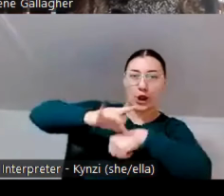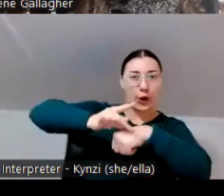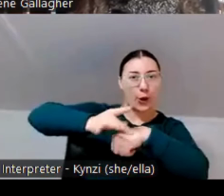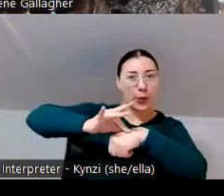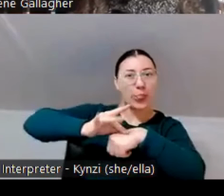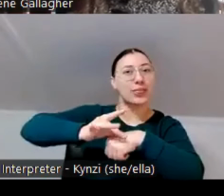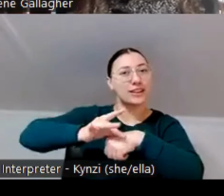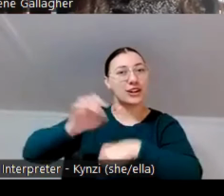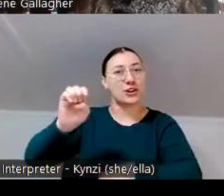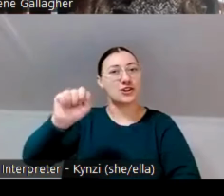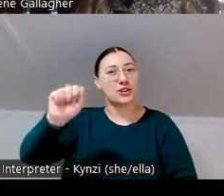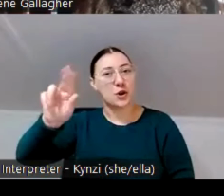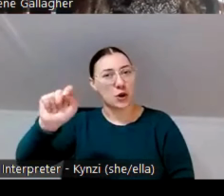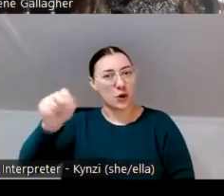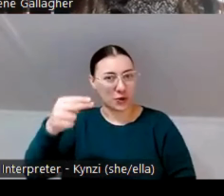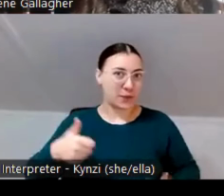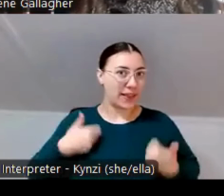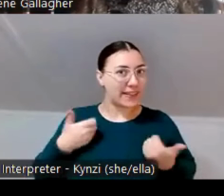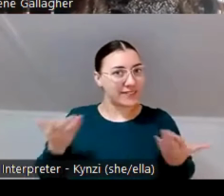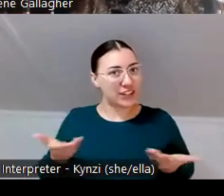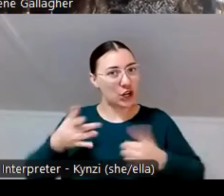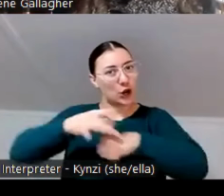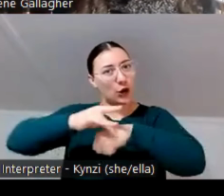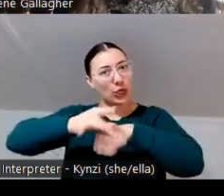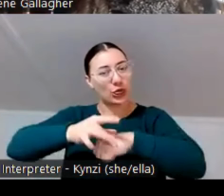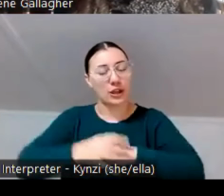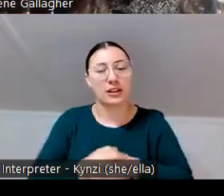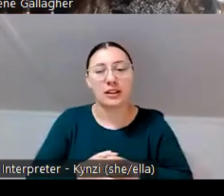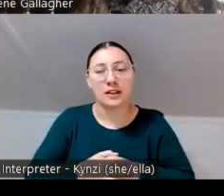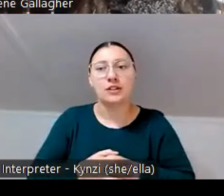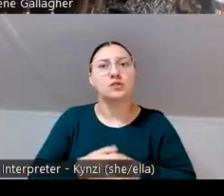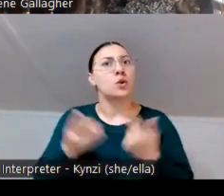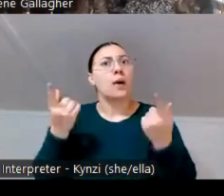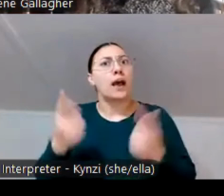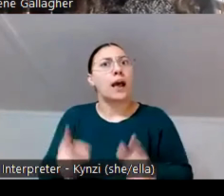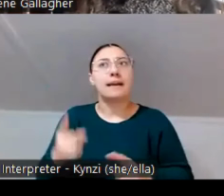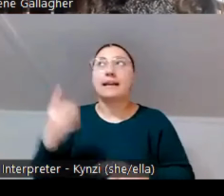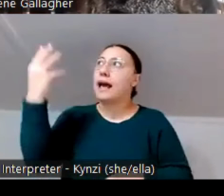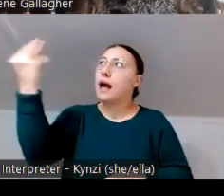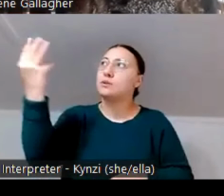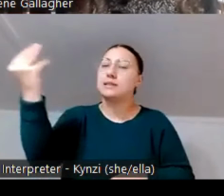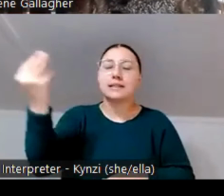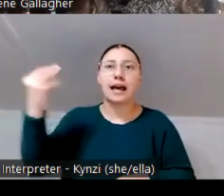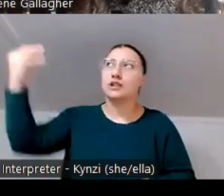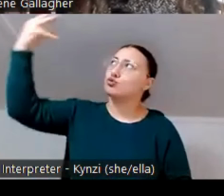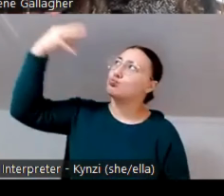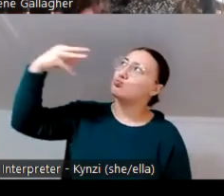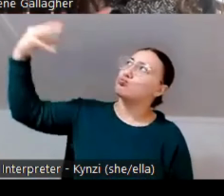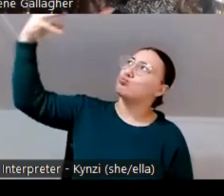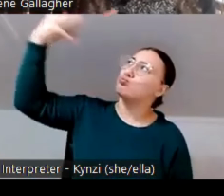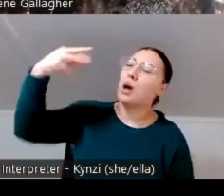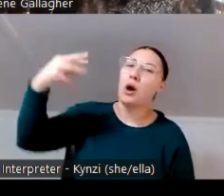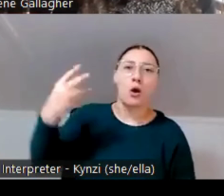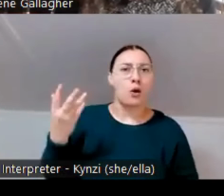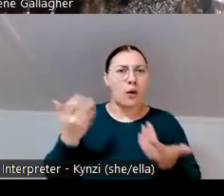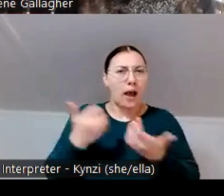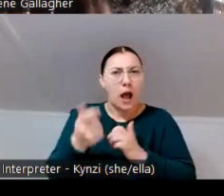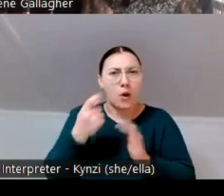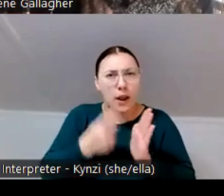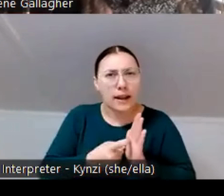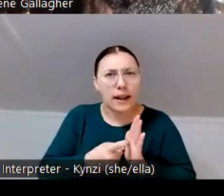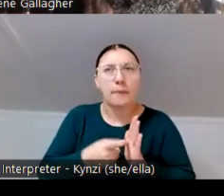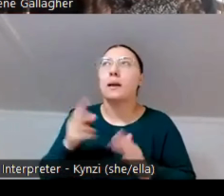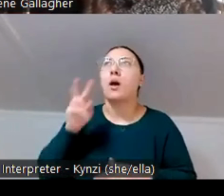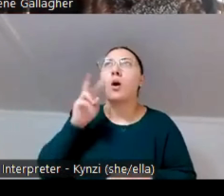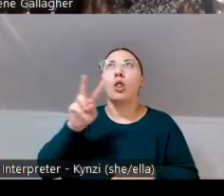the sun? Well, maybe you could go outside on a sunny day and see the sun in the sky or feel the warmth on your